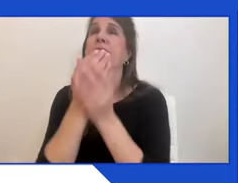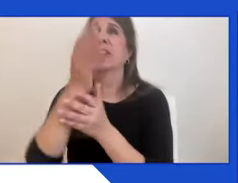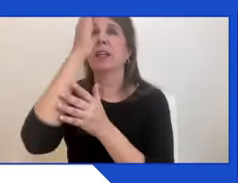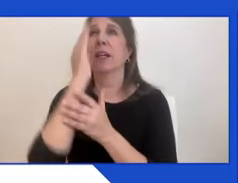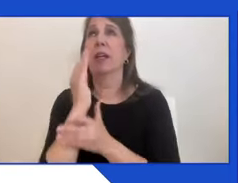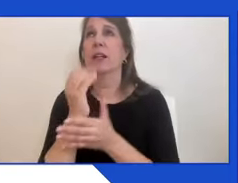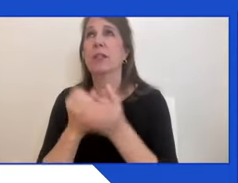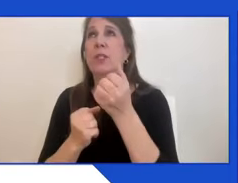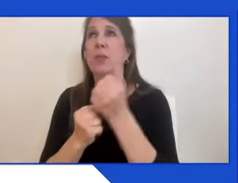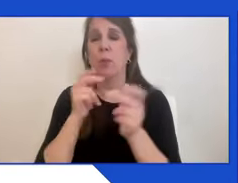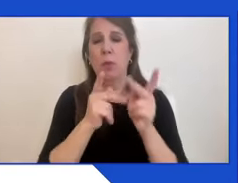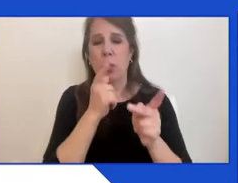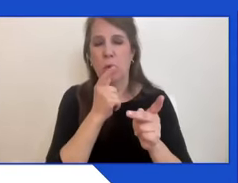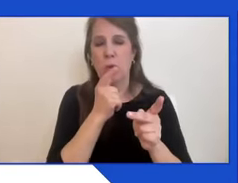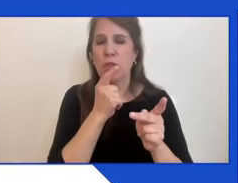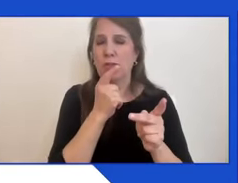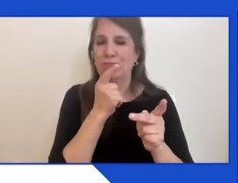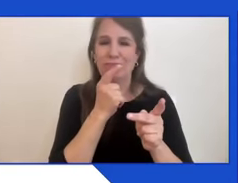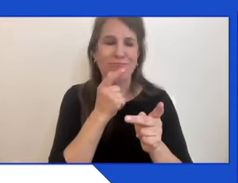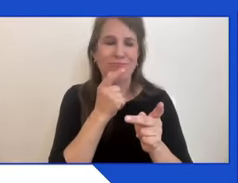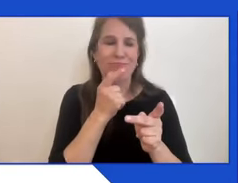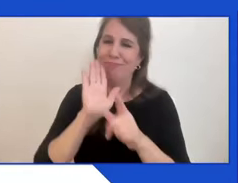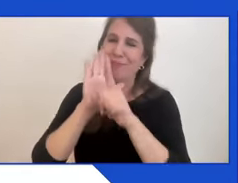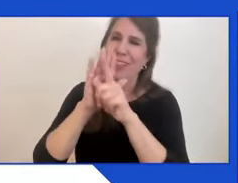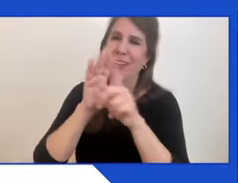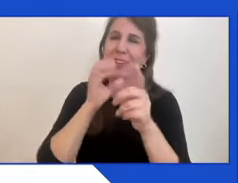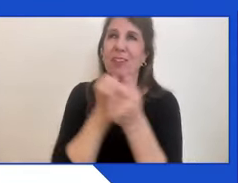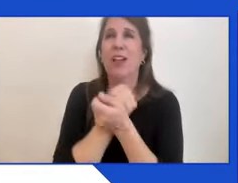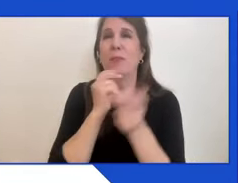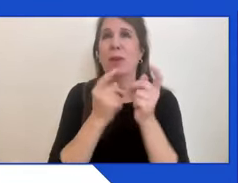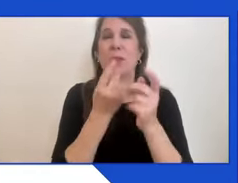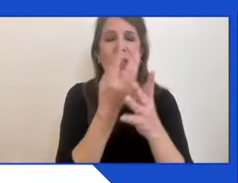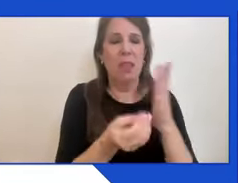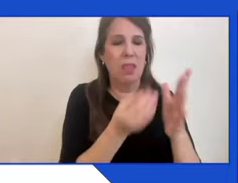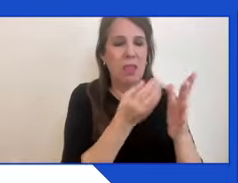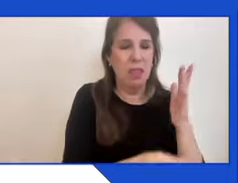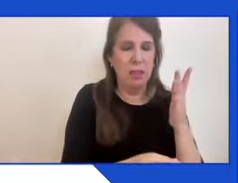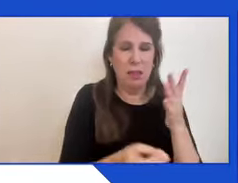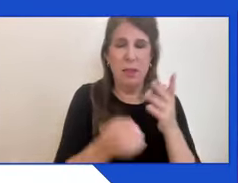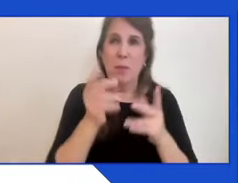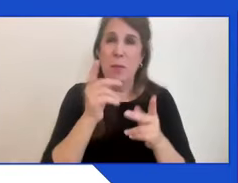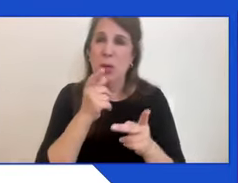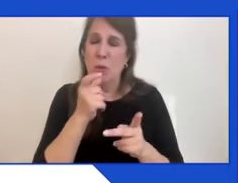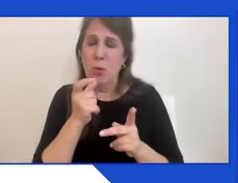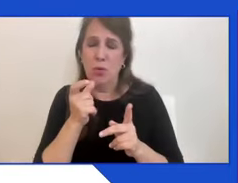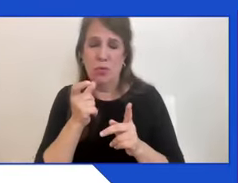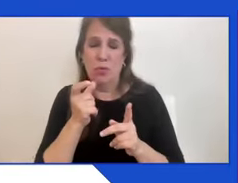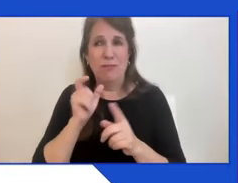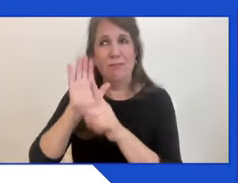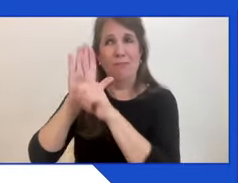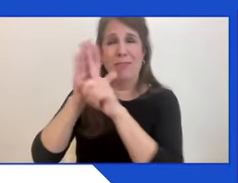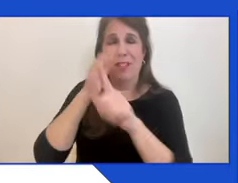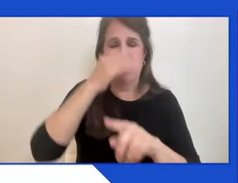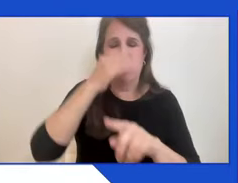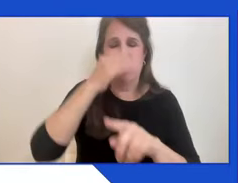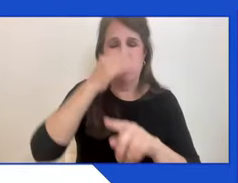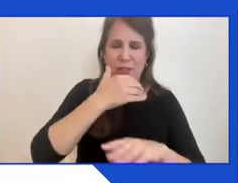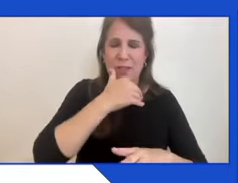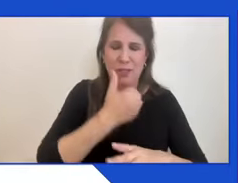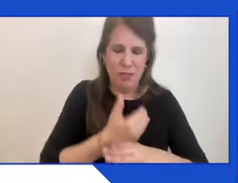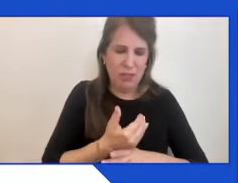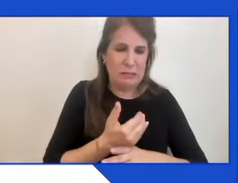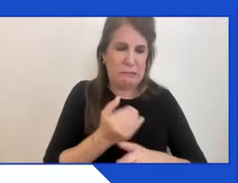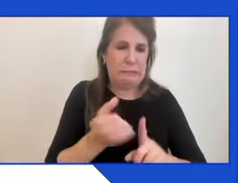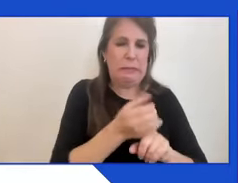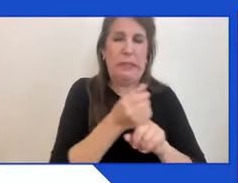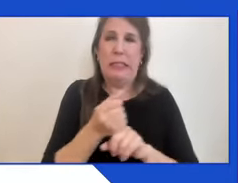one, those who are waiting on the phone for an update about a son or daughter, those who are